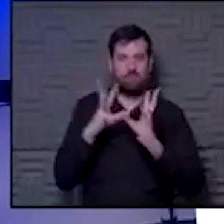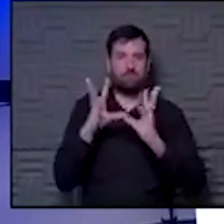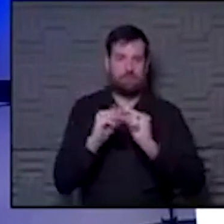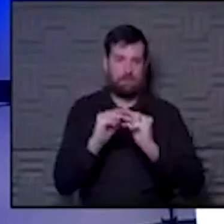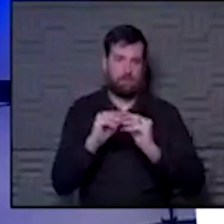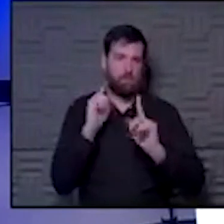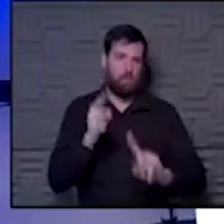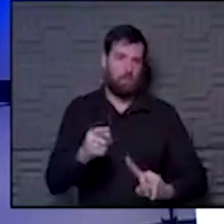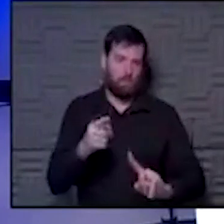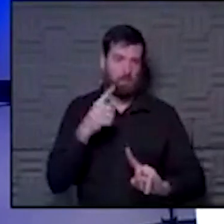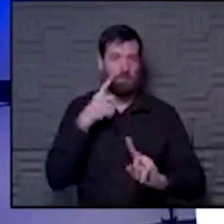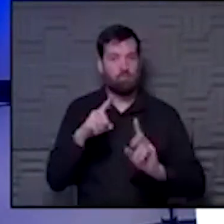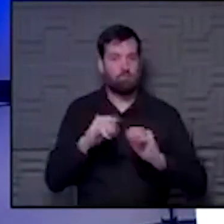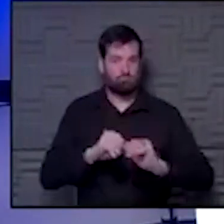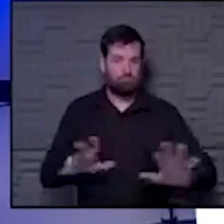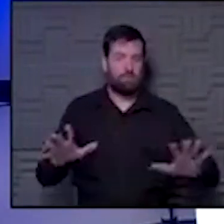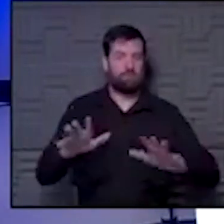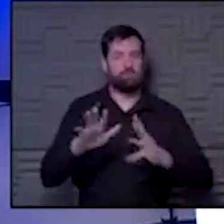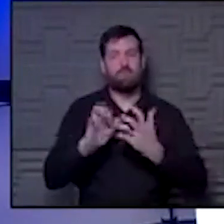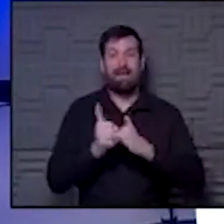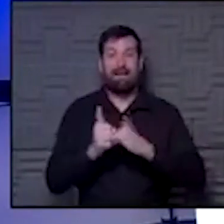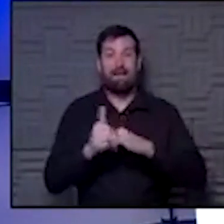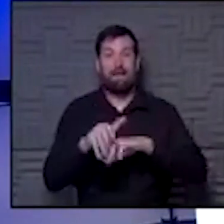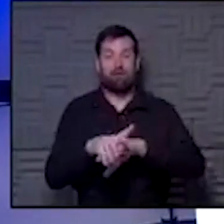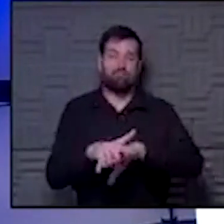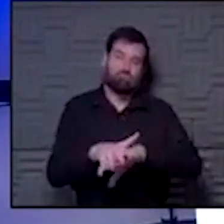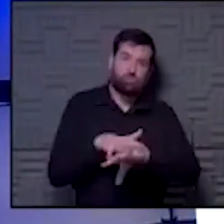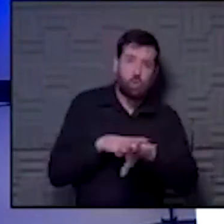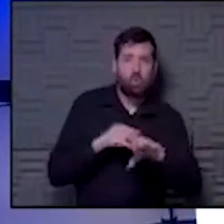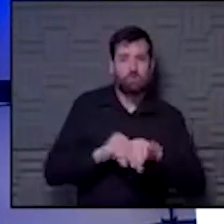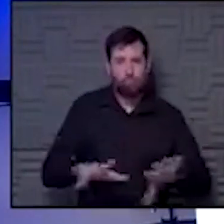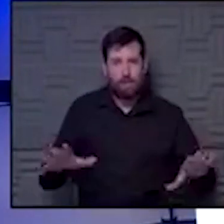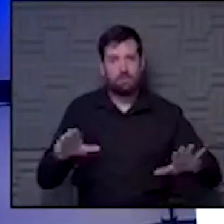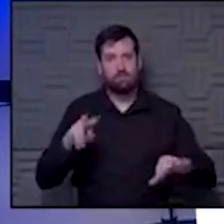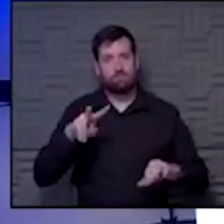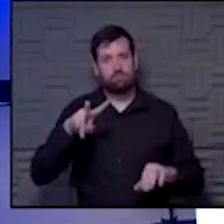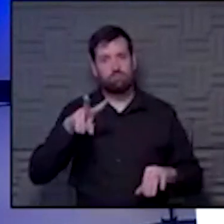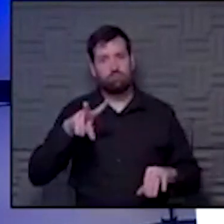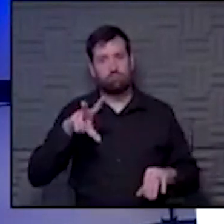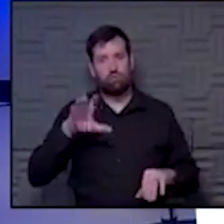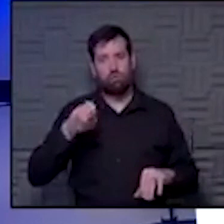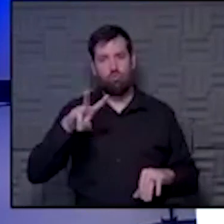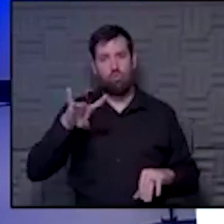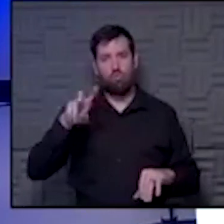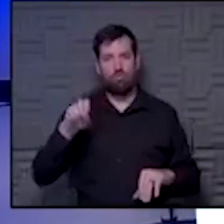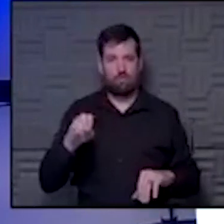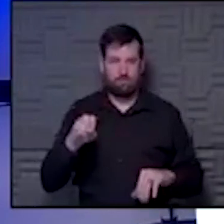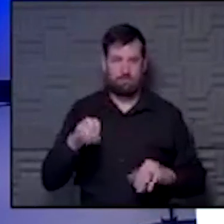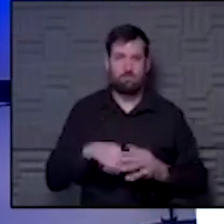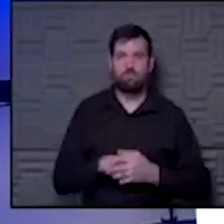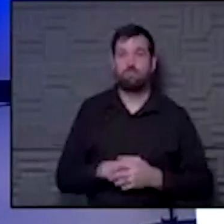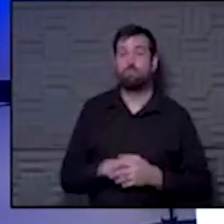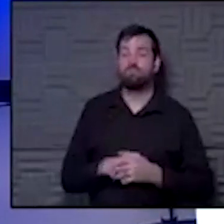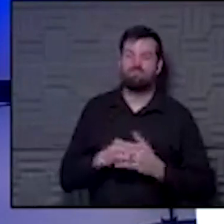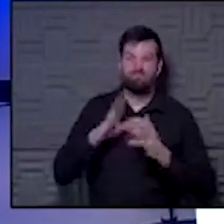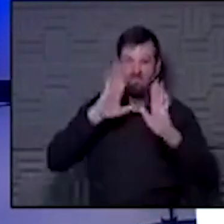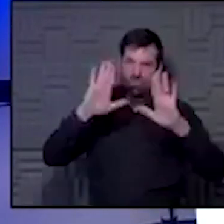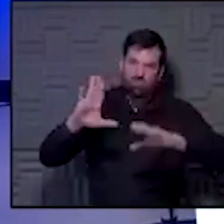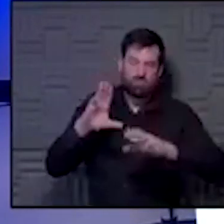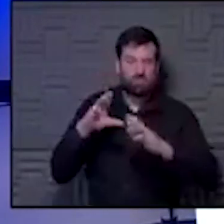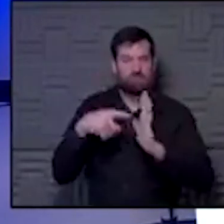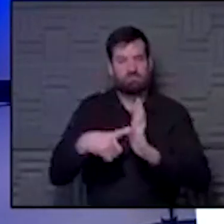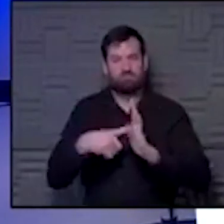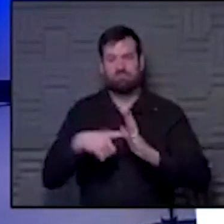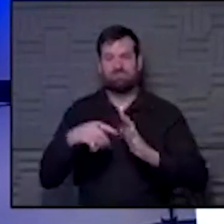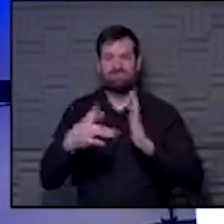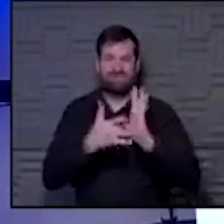spread the word about how to handle COVID-19 and how to prevent the spread at a community level. We heard a couple of great examples from a coffee shop and a